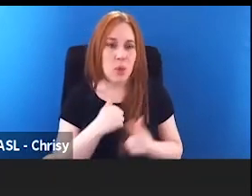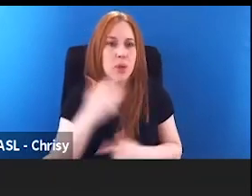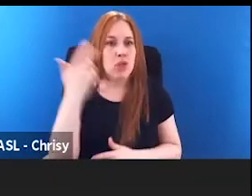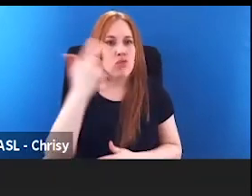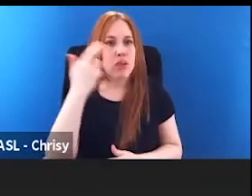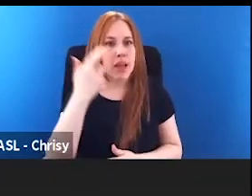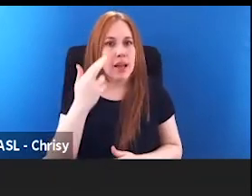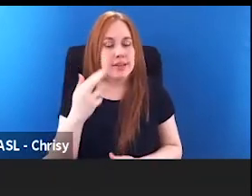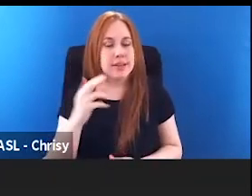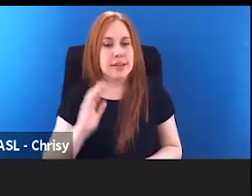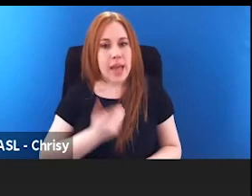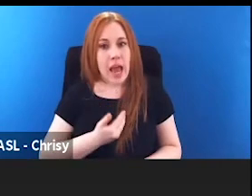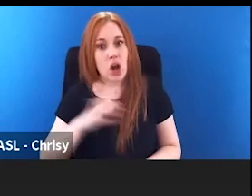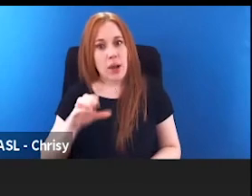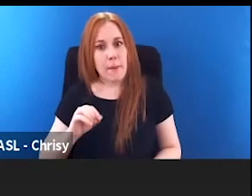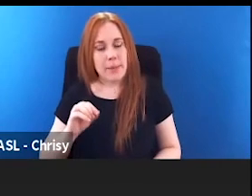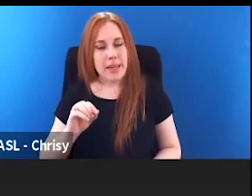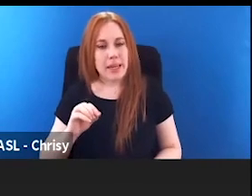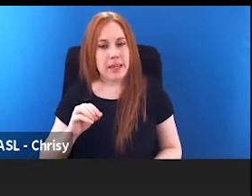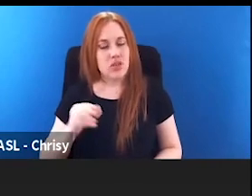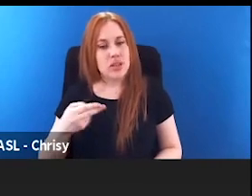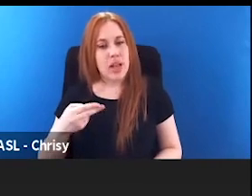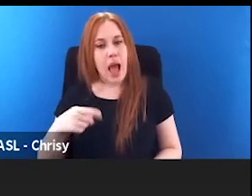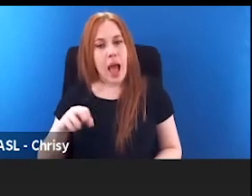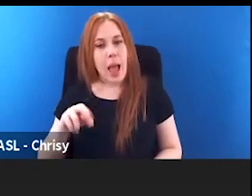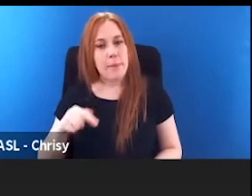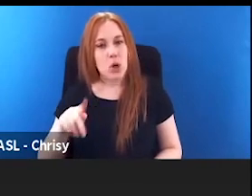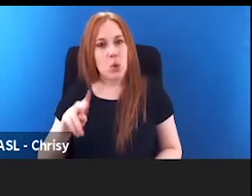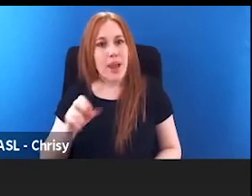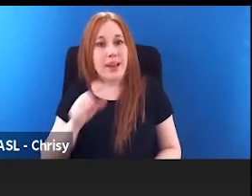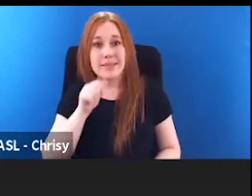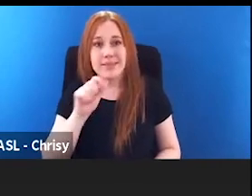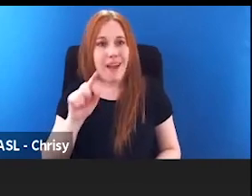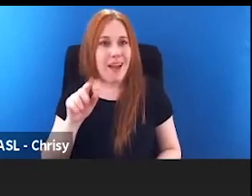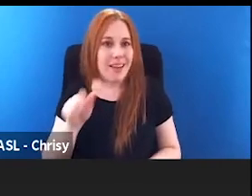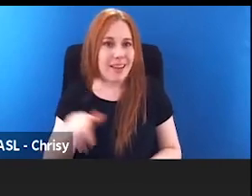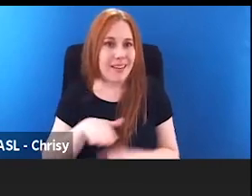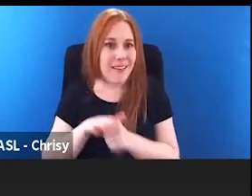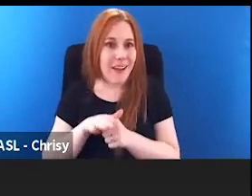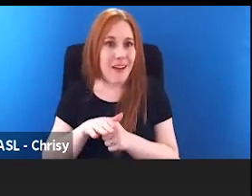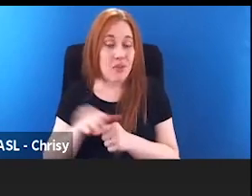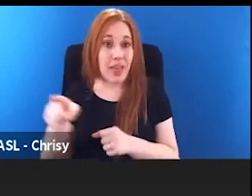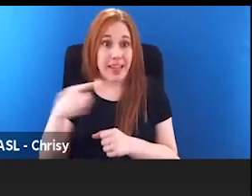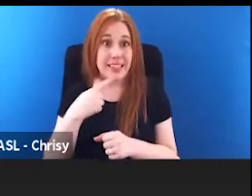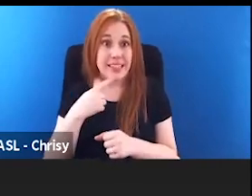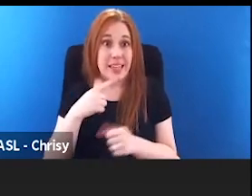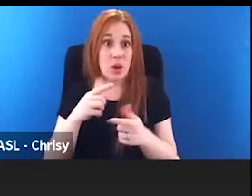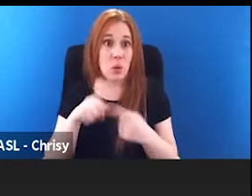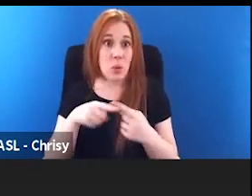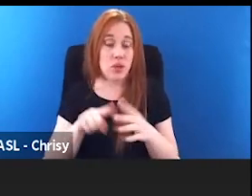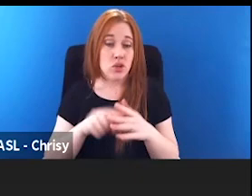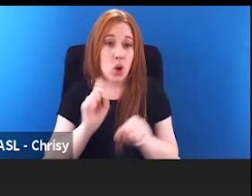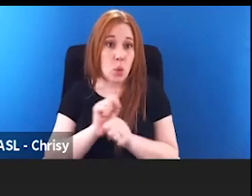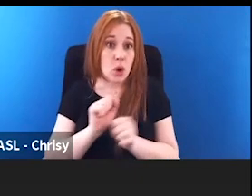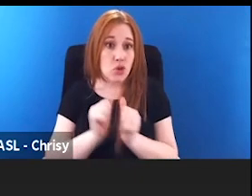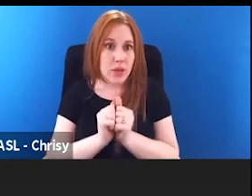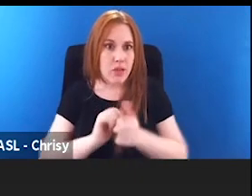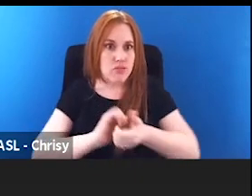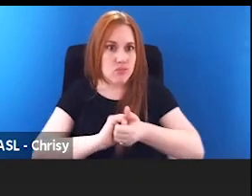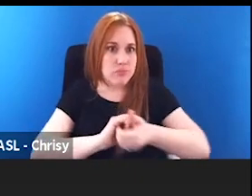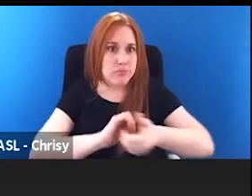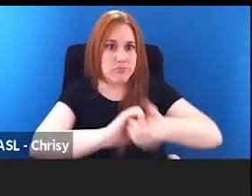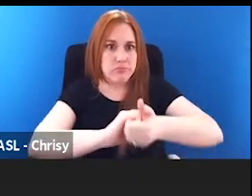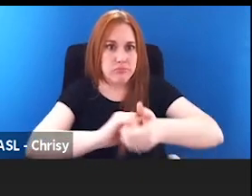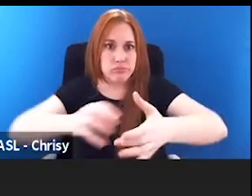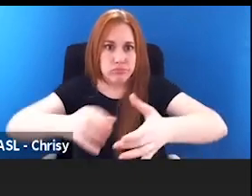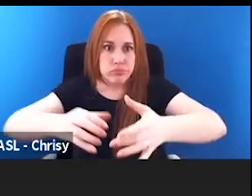just Hyperquake, it wasn't enough. It's just what Jamie said. Once you work together and you start to join forces, it becomes stronger